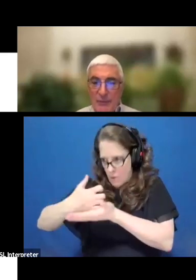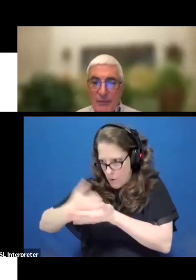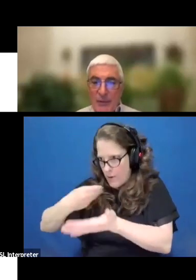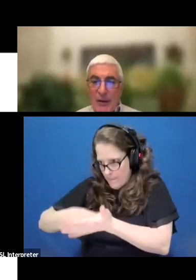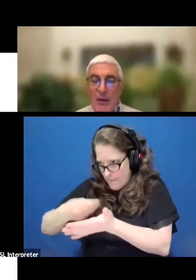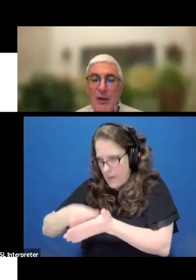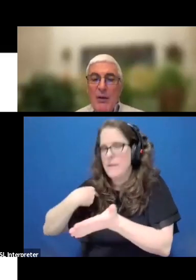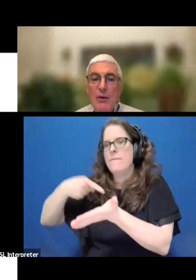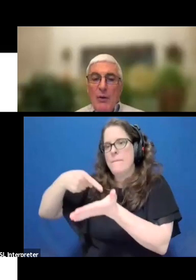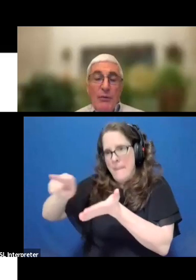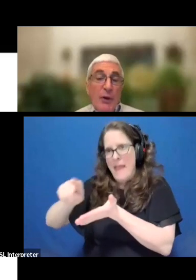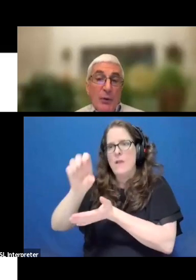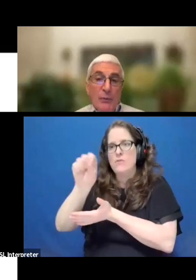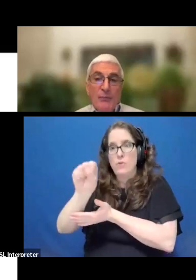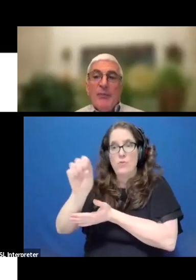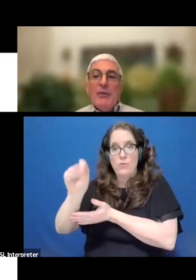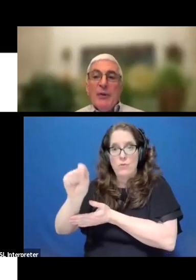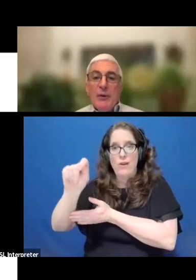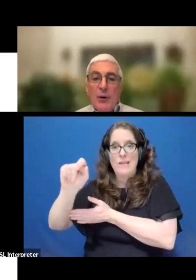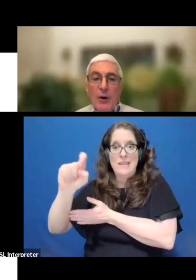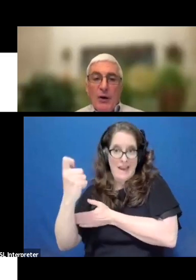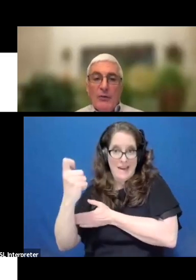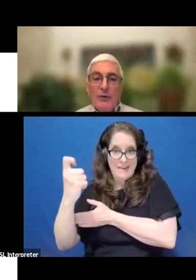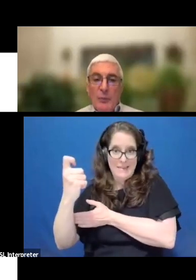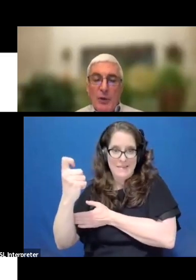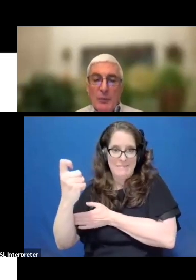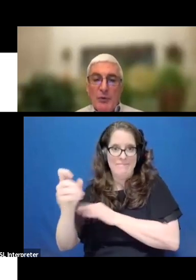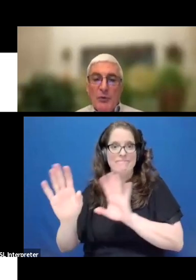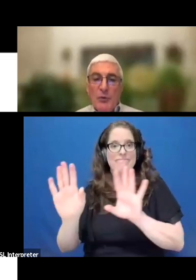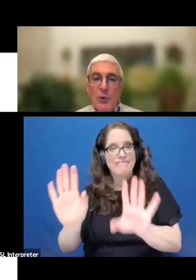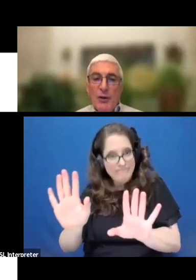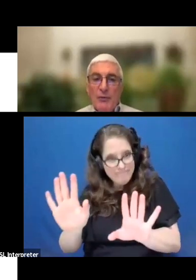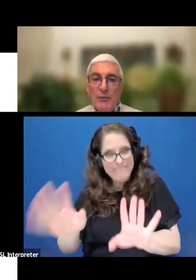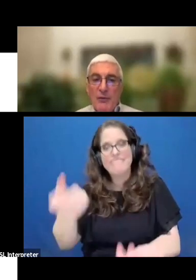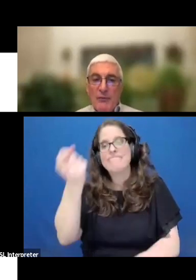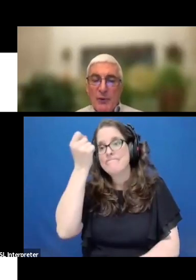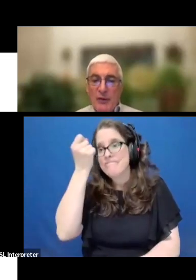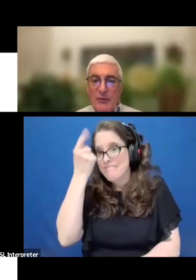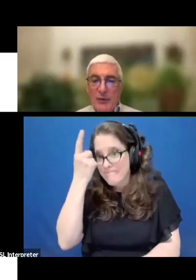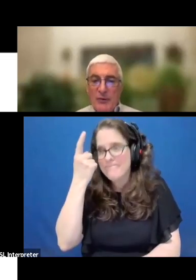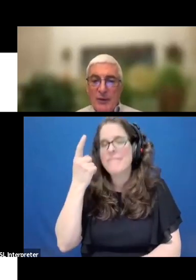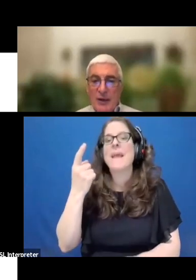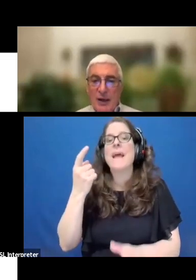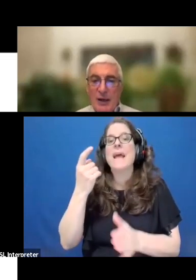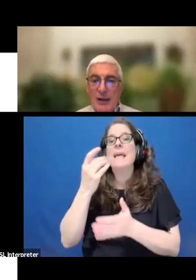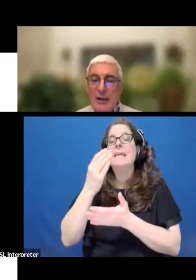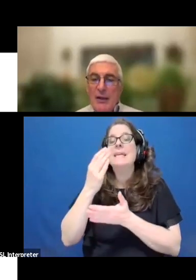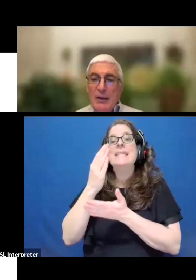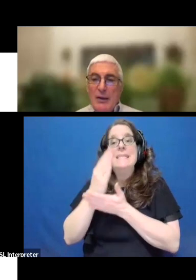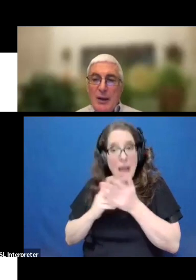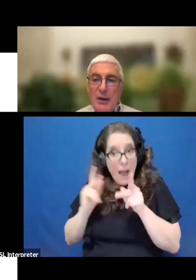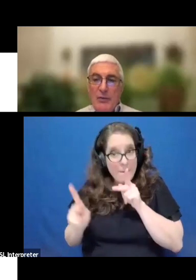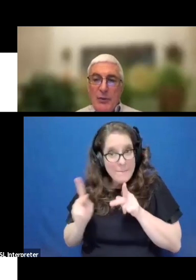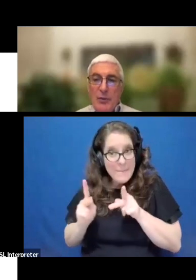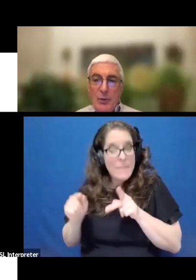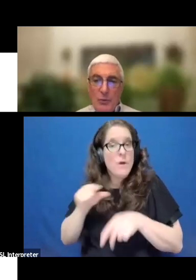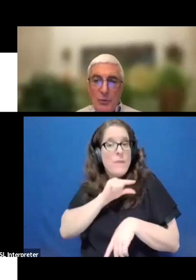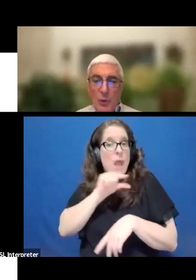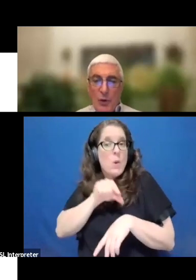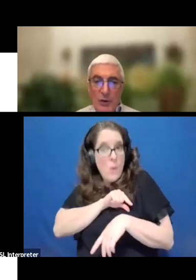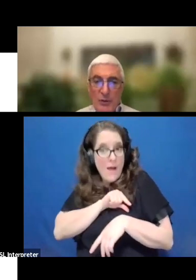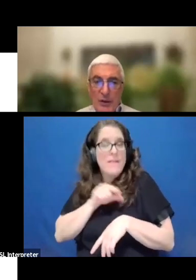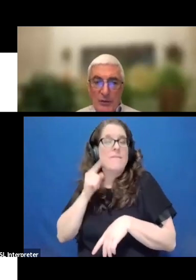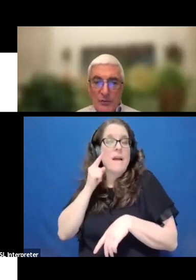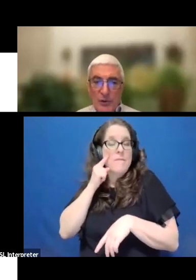SSDI. Although there are some people who qualify for SSDI not on their